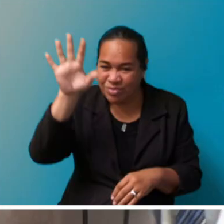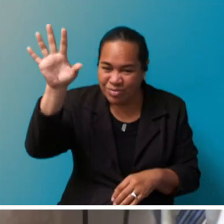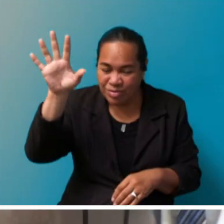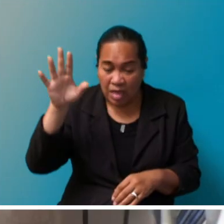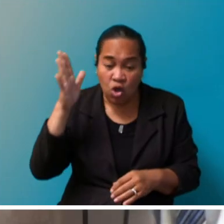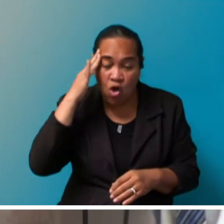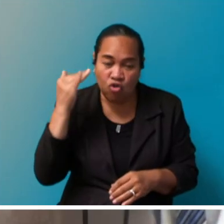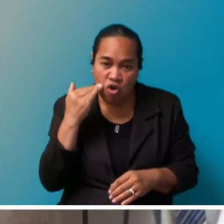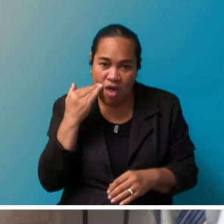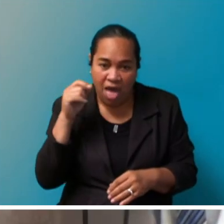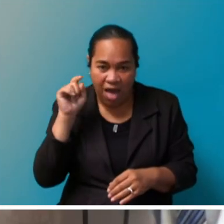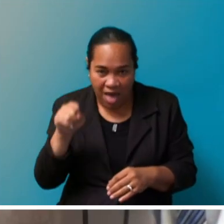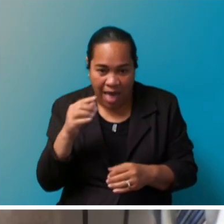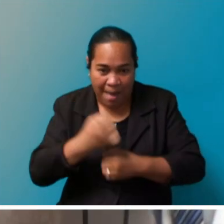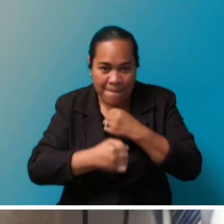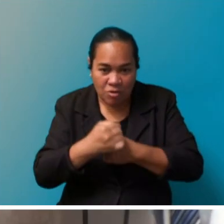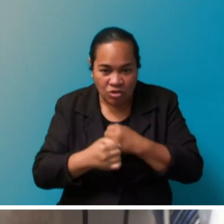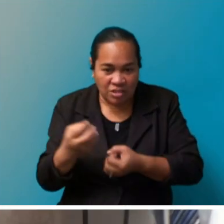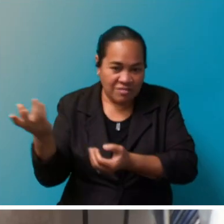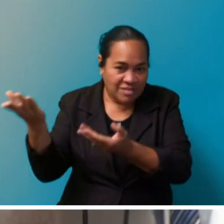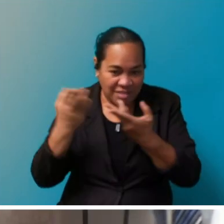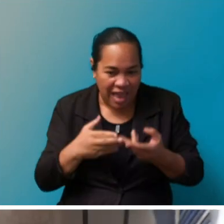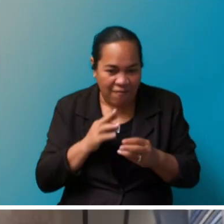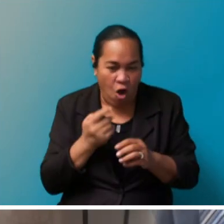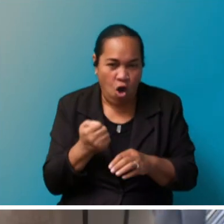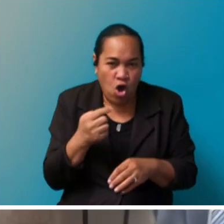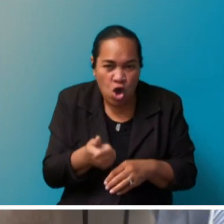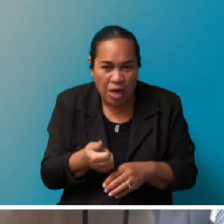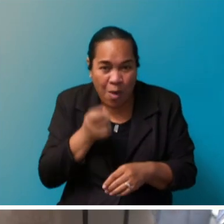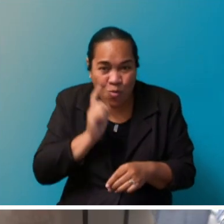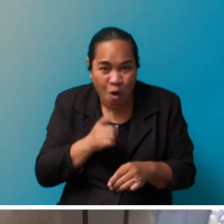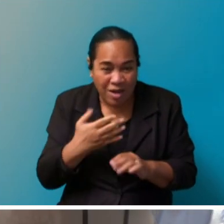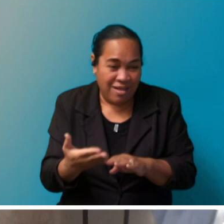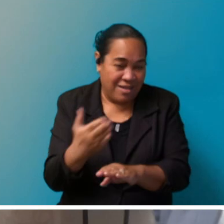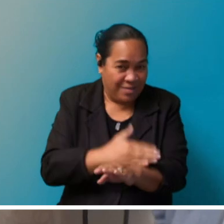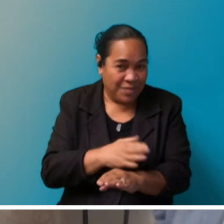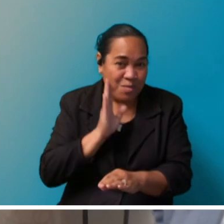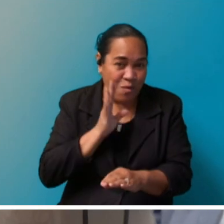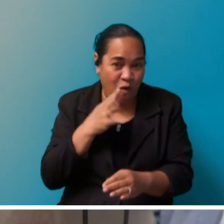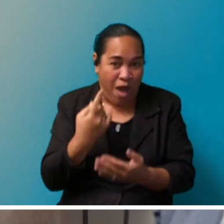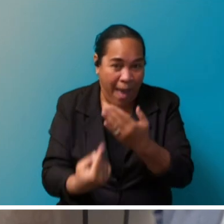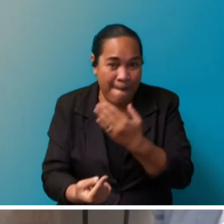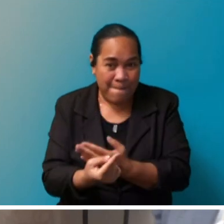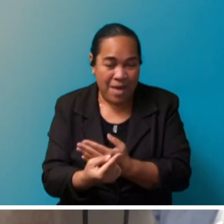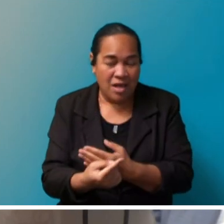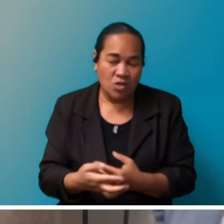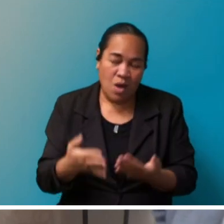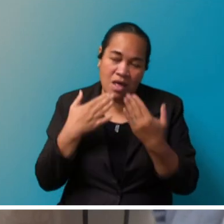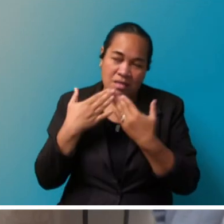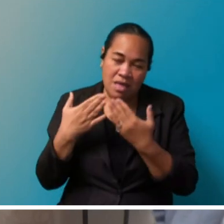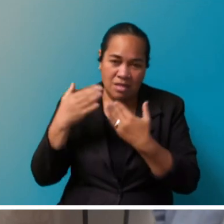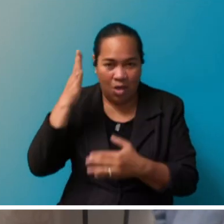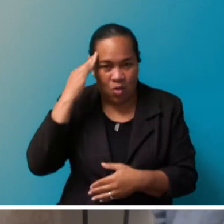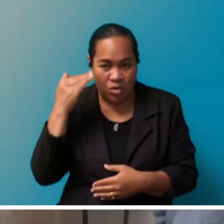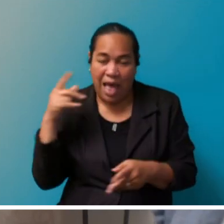speak to ensure that this system becomes a core component of the range of early warning systems available to the ministry. This